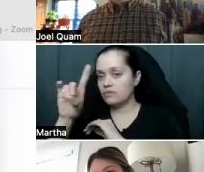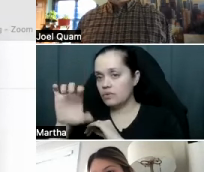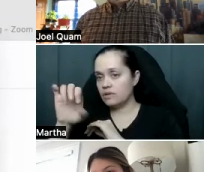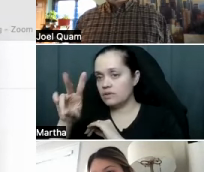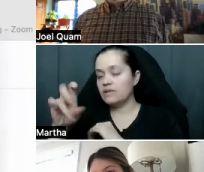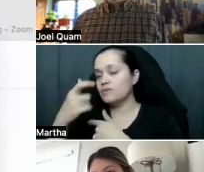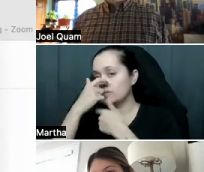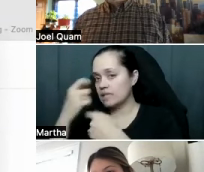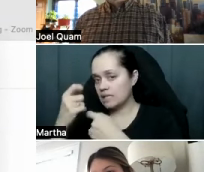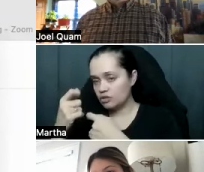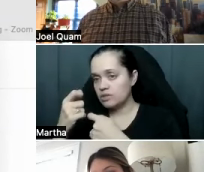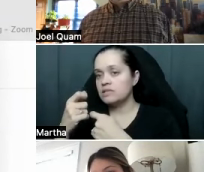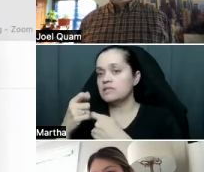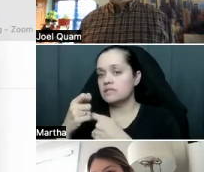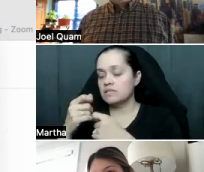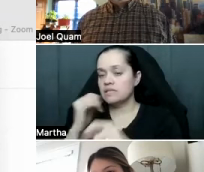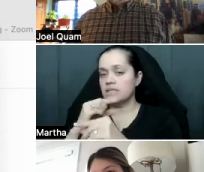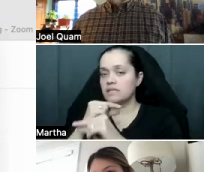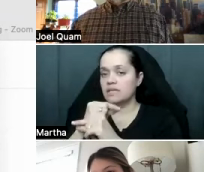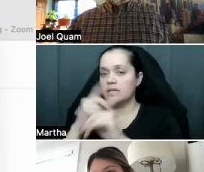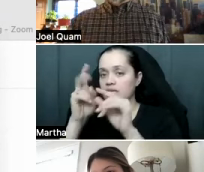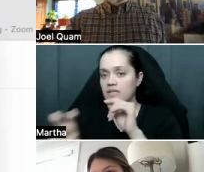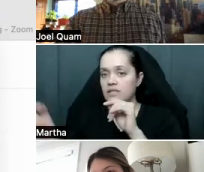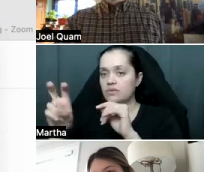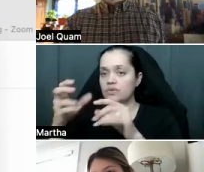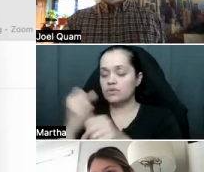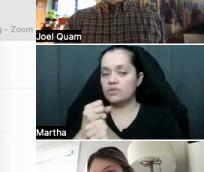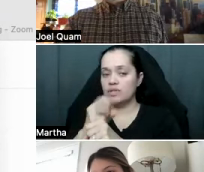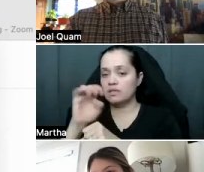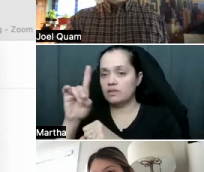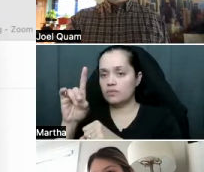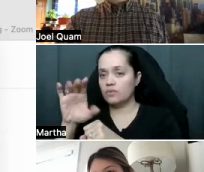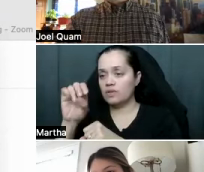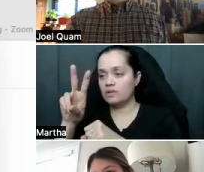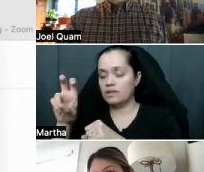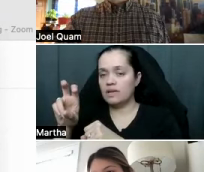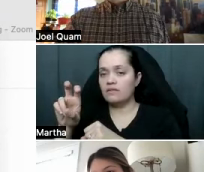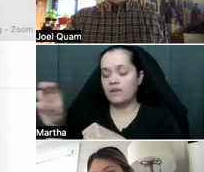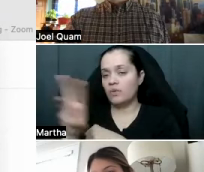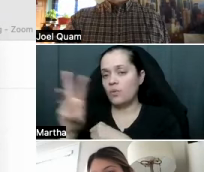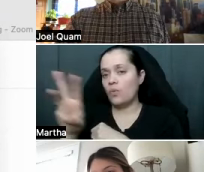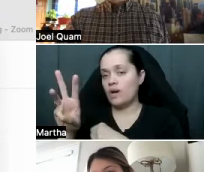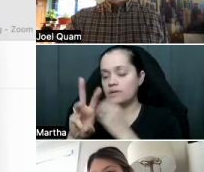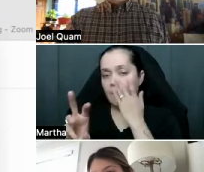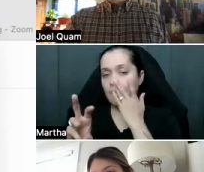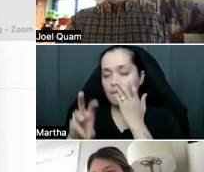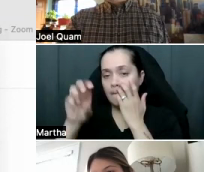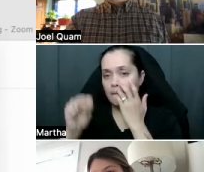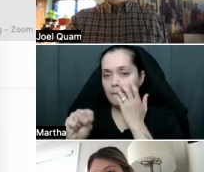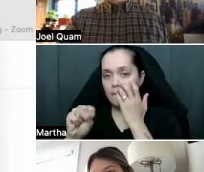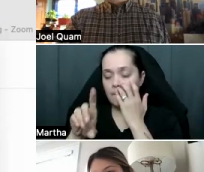an interesting guided tour that you can get in Wind Cave there in western South